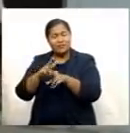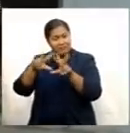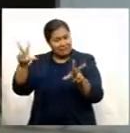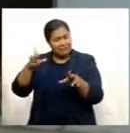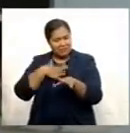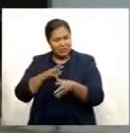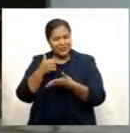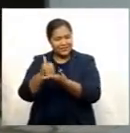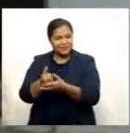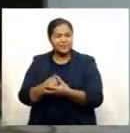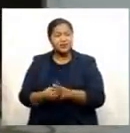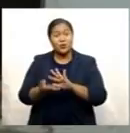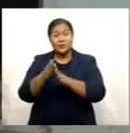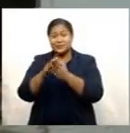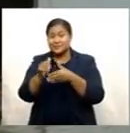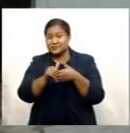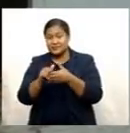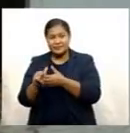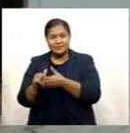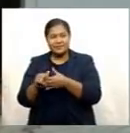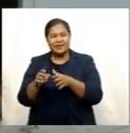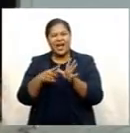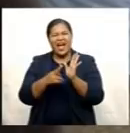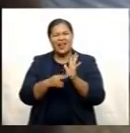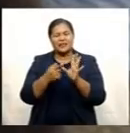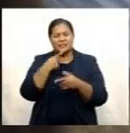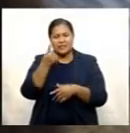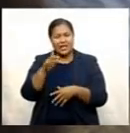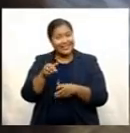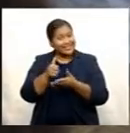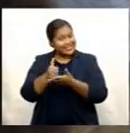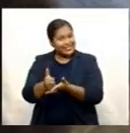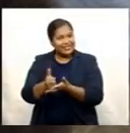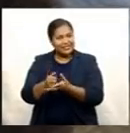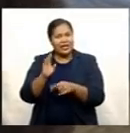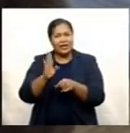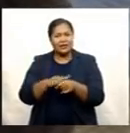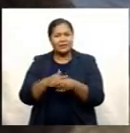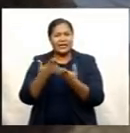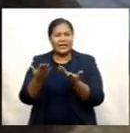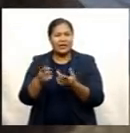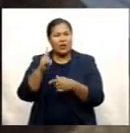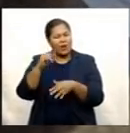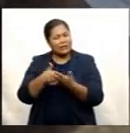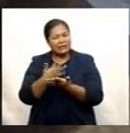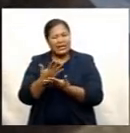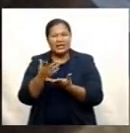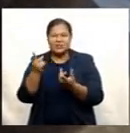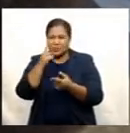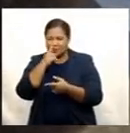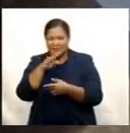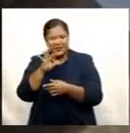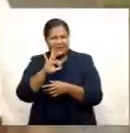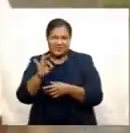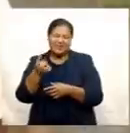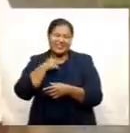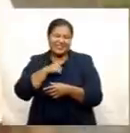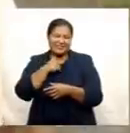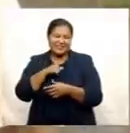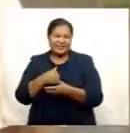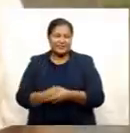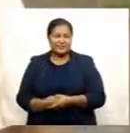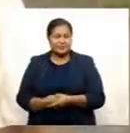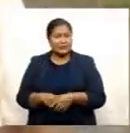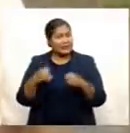Community leader Anareta Tuiloma says the assistance is making live another day without going hungry.